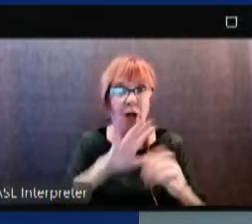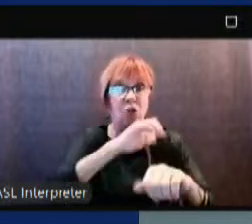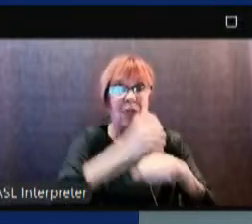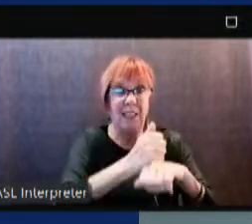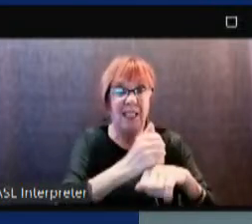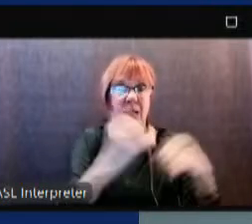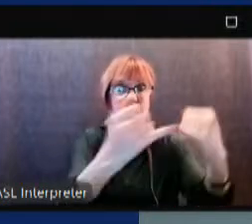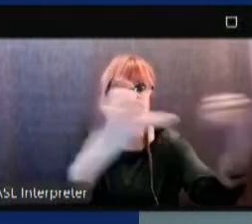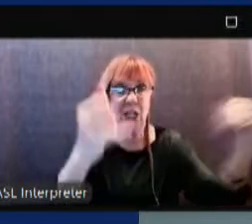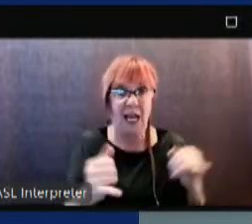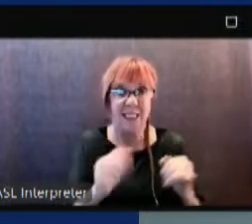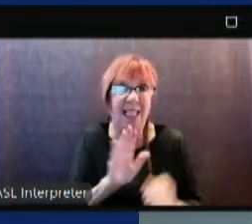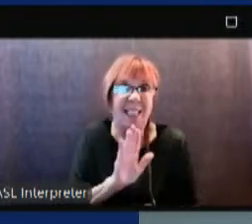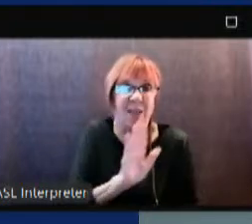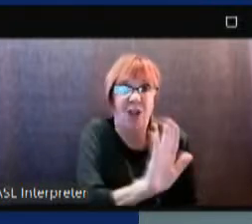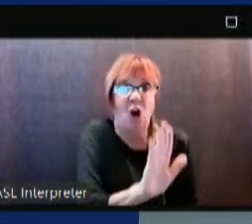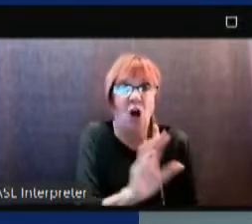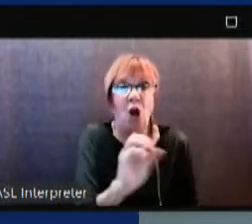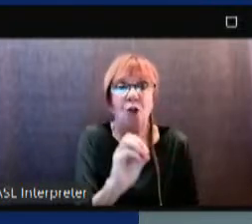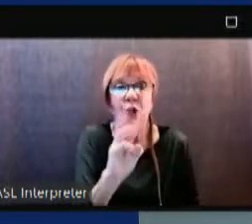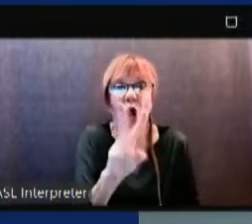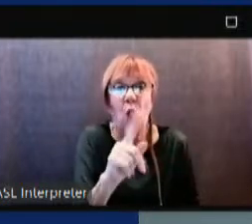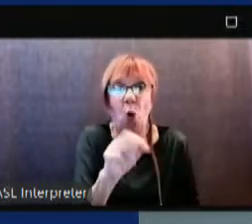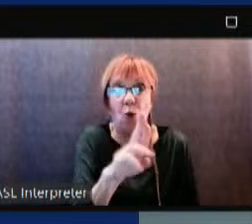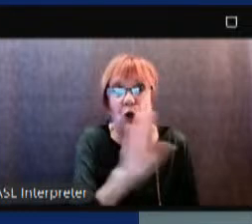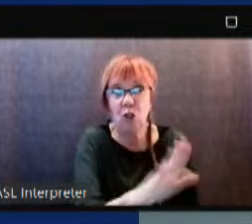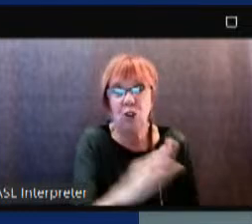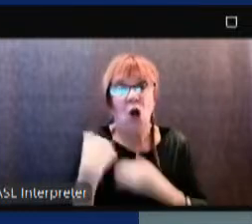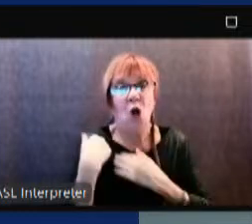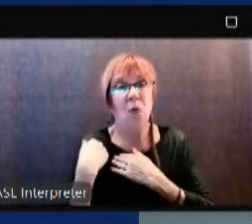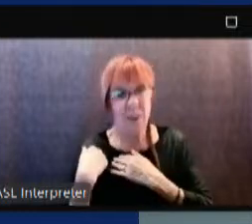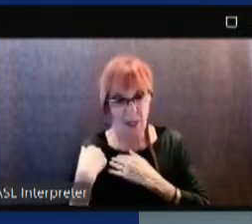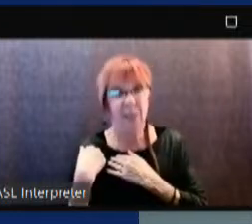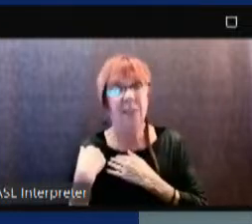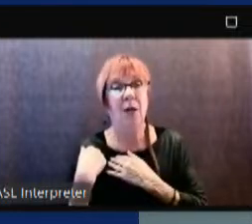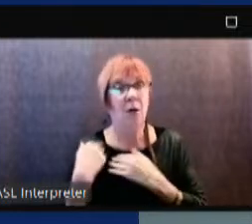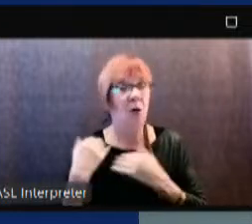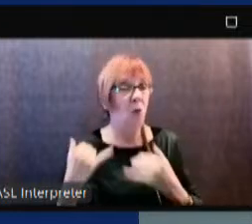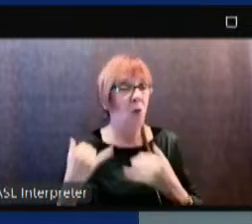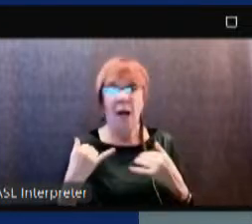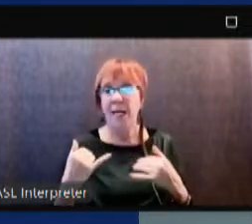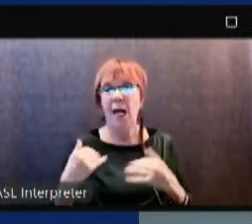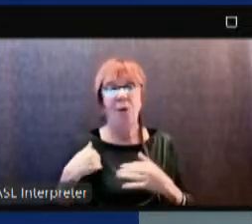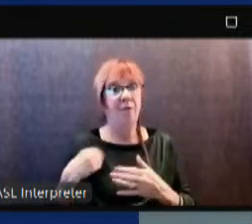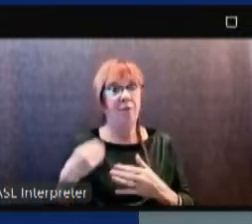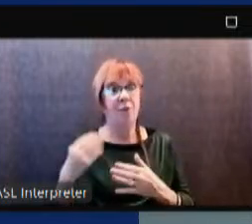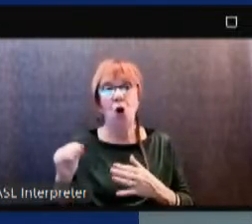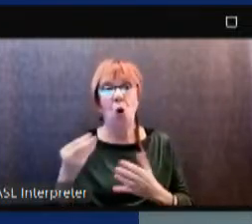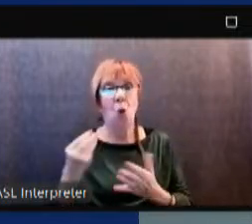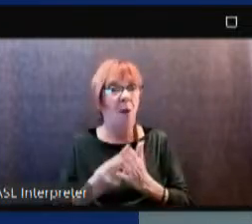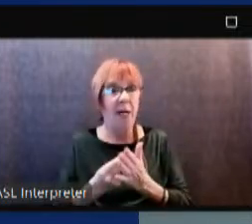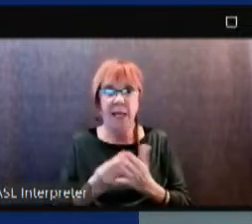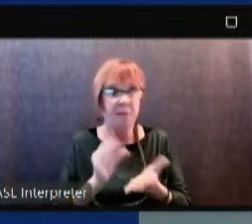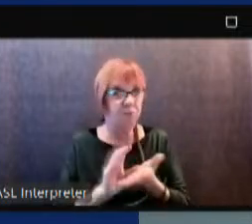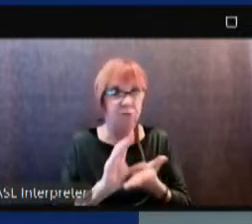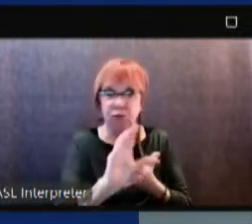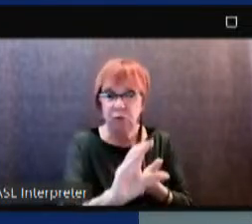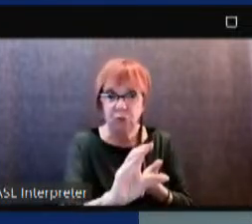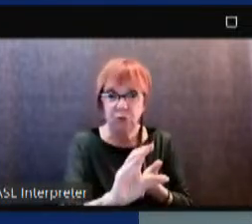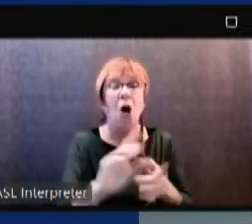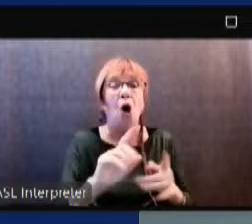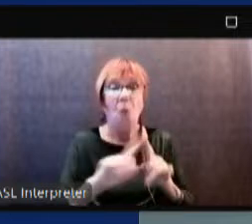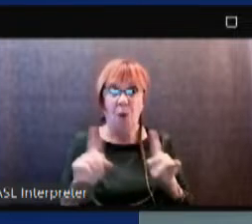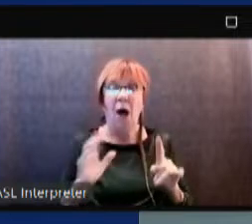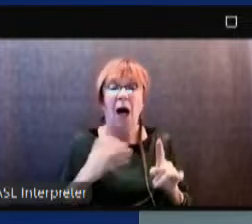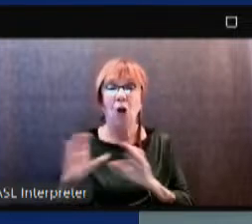responsibility to hire a surveyor. So at this time, no funding source has been identified to perform private property line surveys, but our crews are